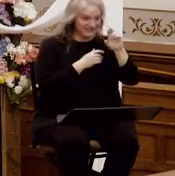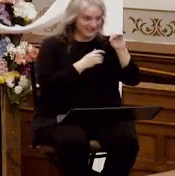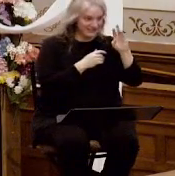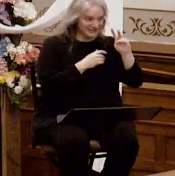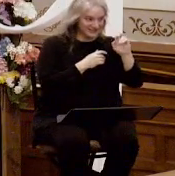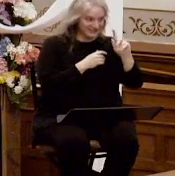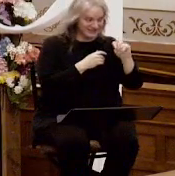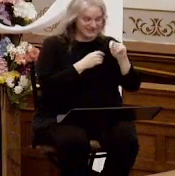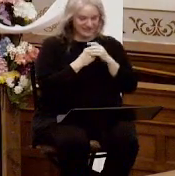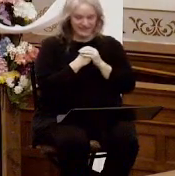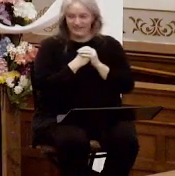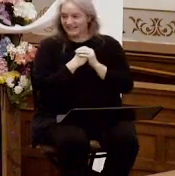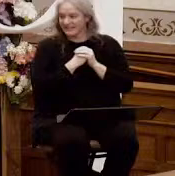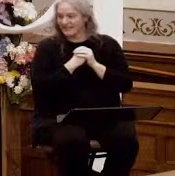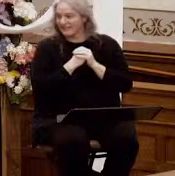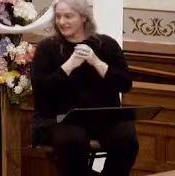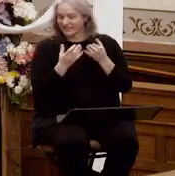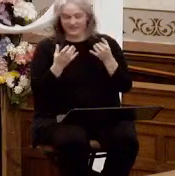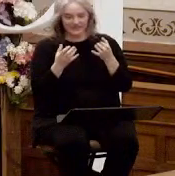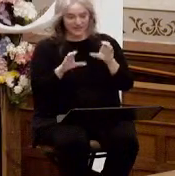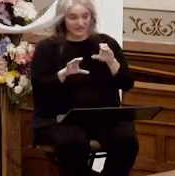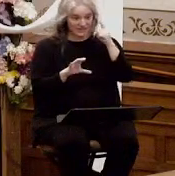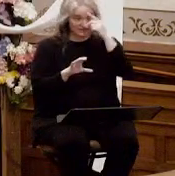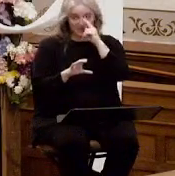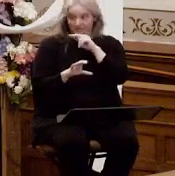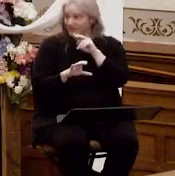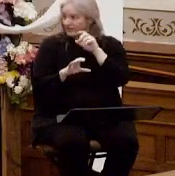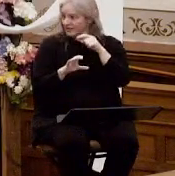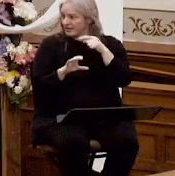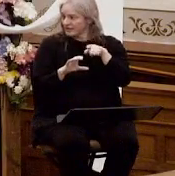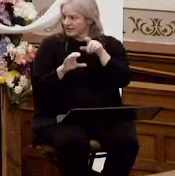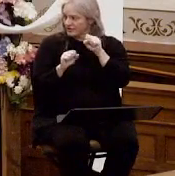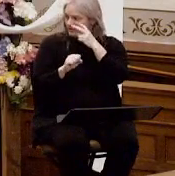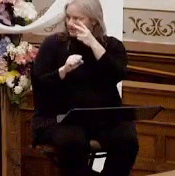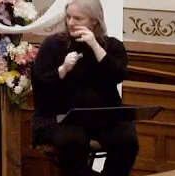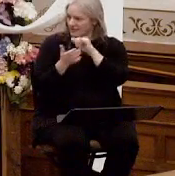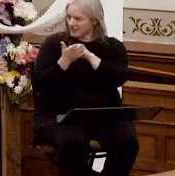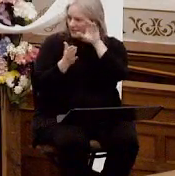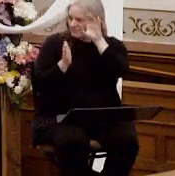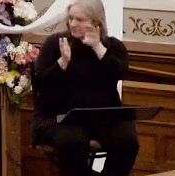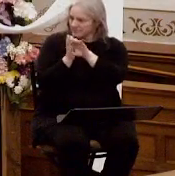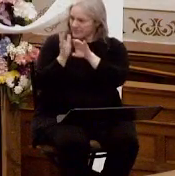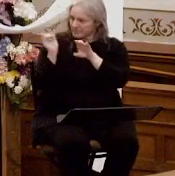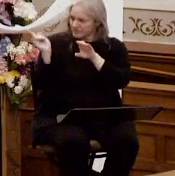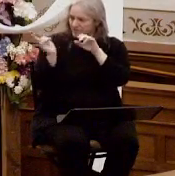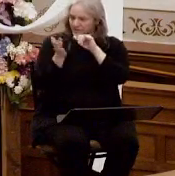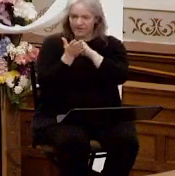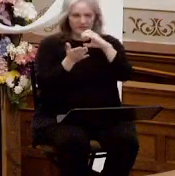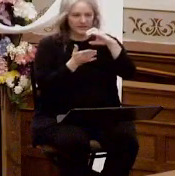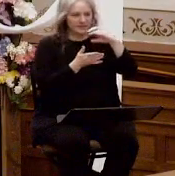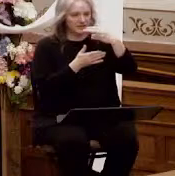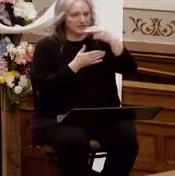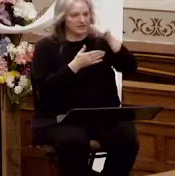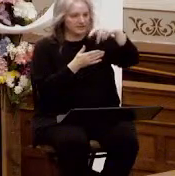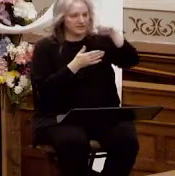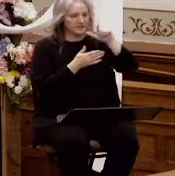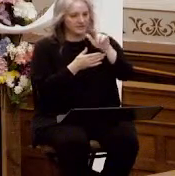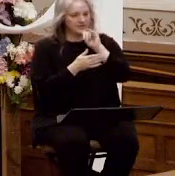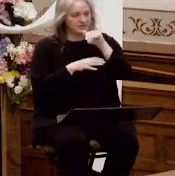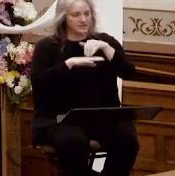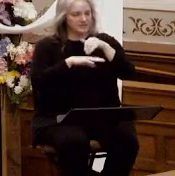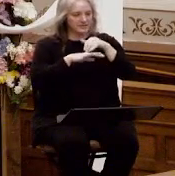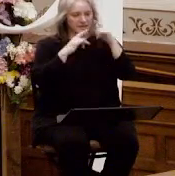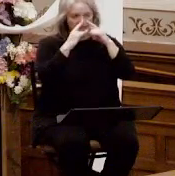for fun. I don't know if you can see that picture behind me, that chapel. That chapel is at Placerville